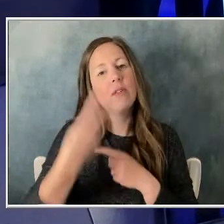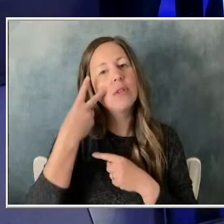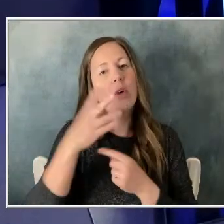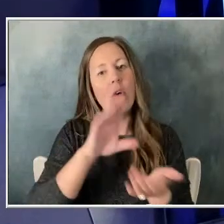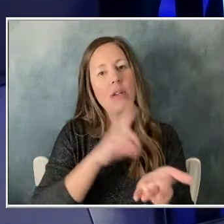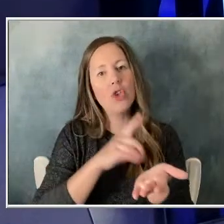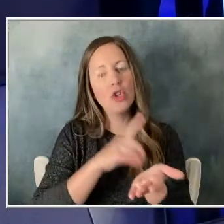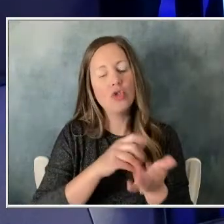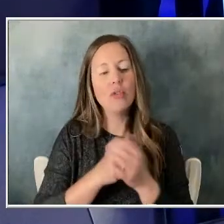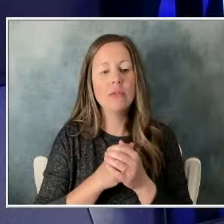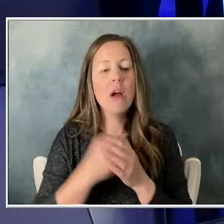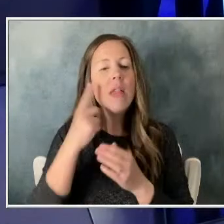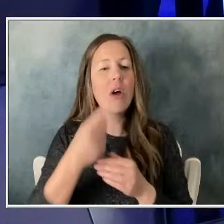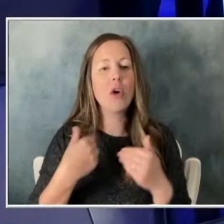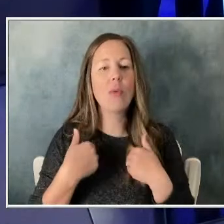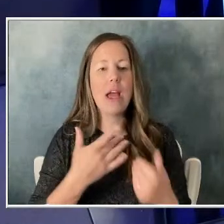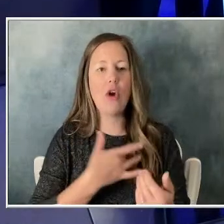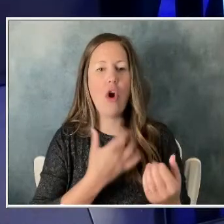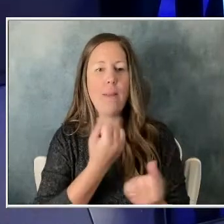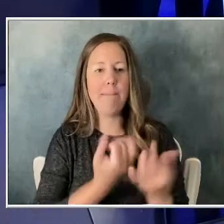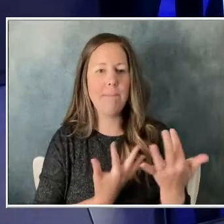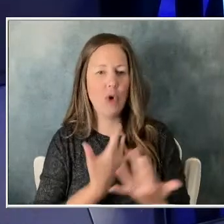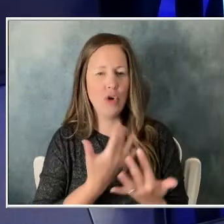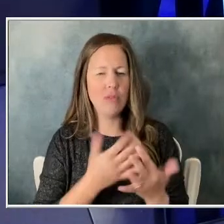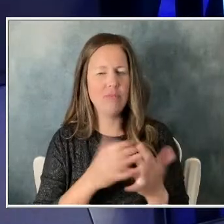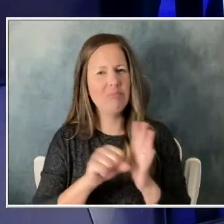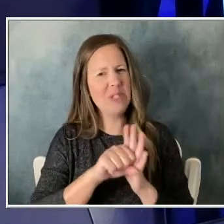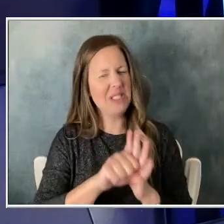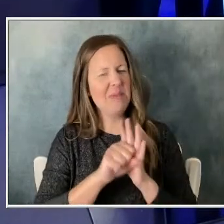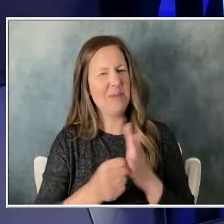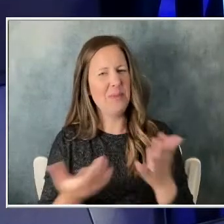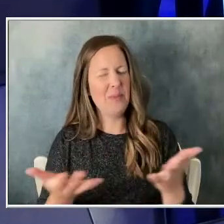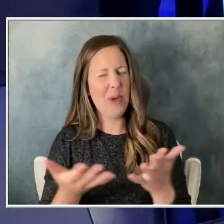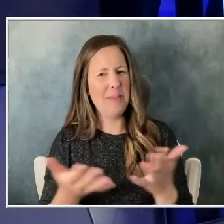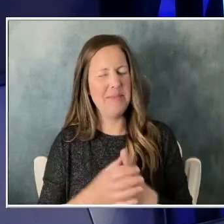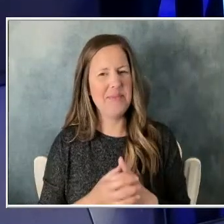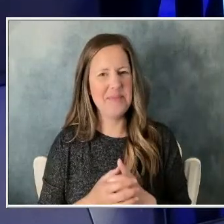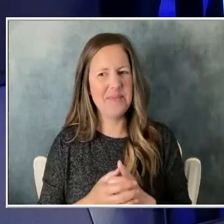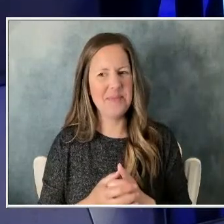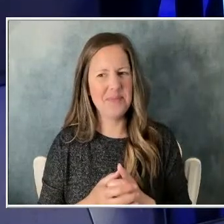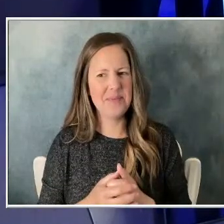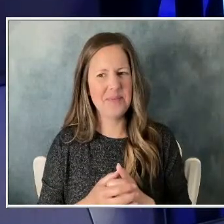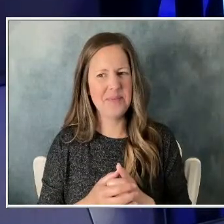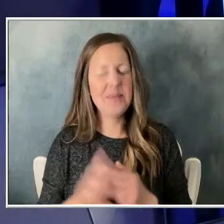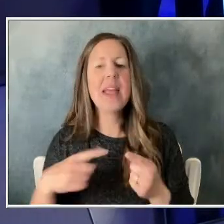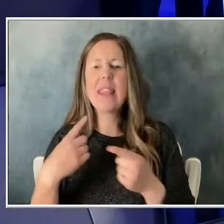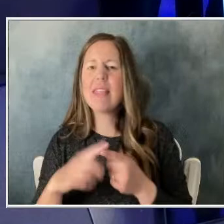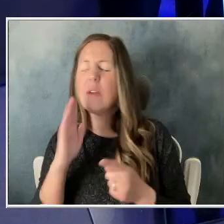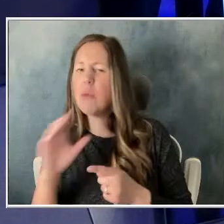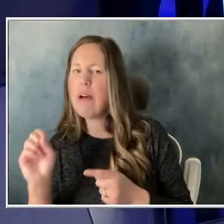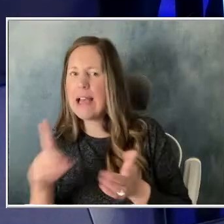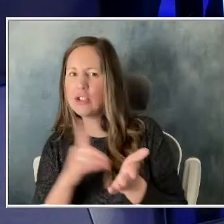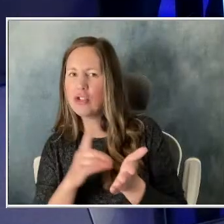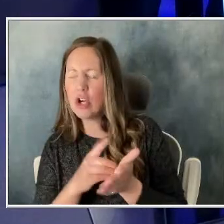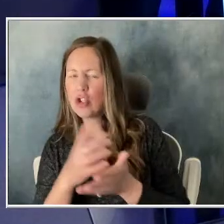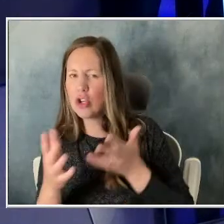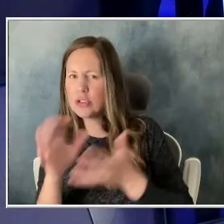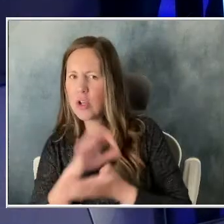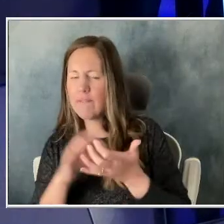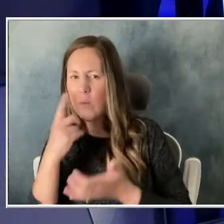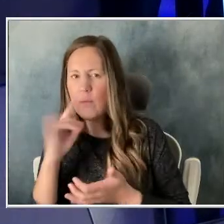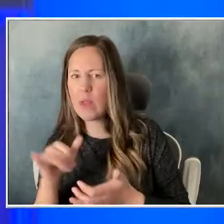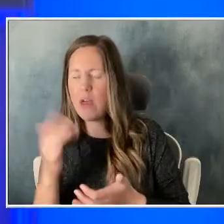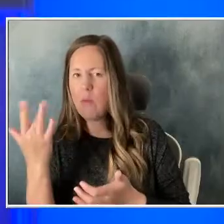thought you had heartburn. So describe those symptoms that you were feeling, and then I want to ask your docs why that would have been confused for that.